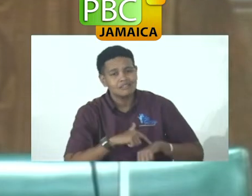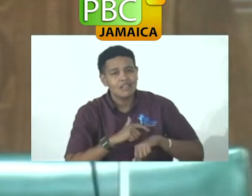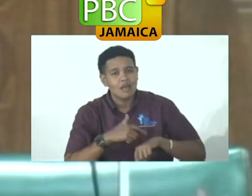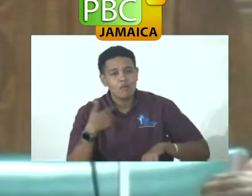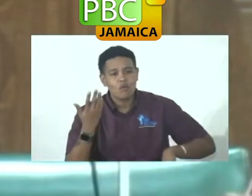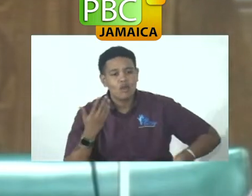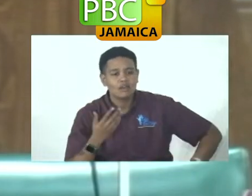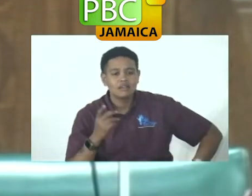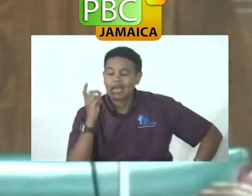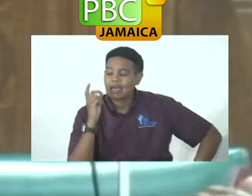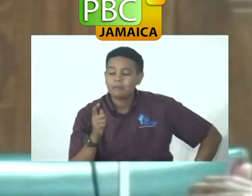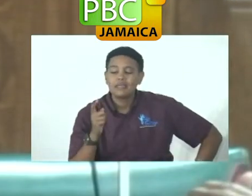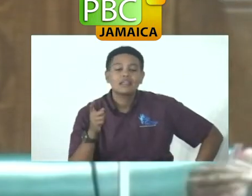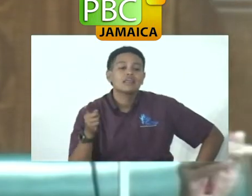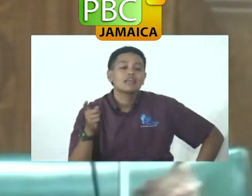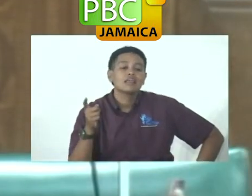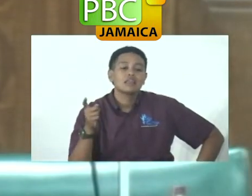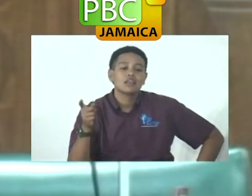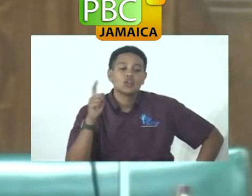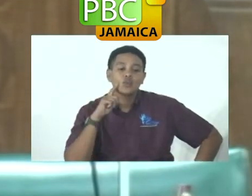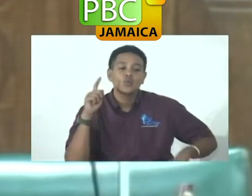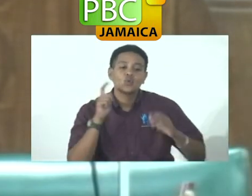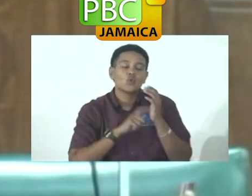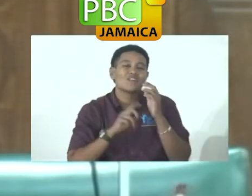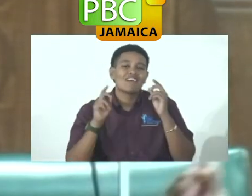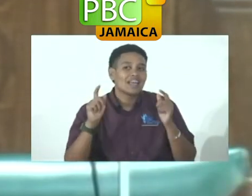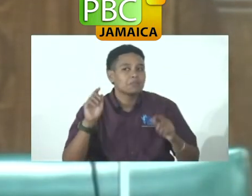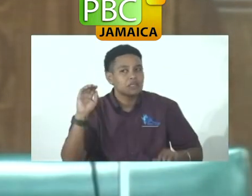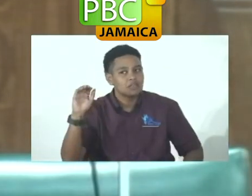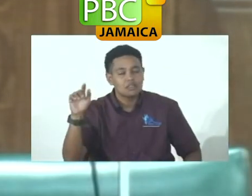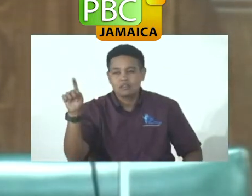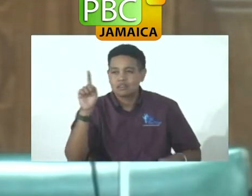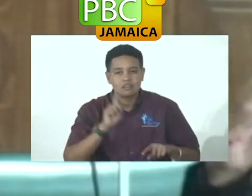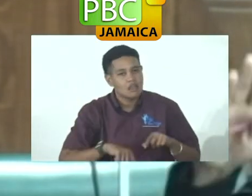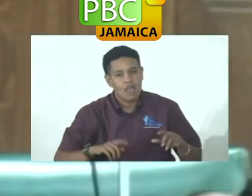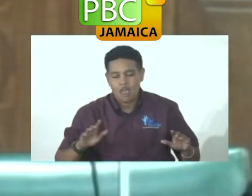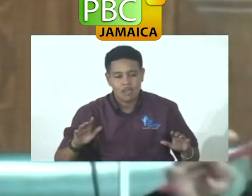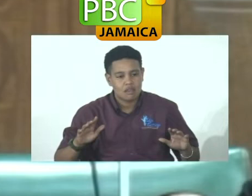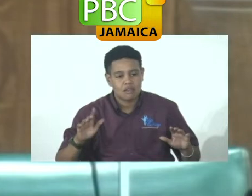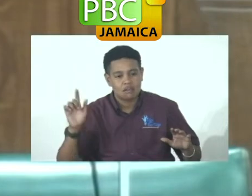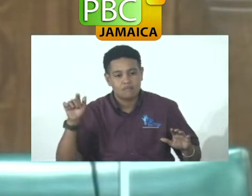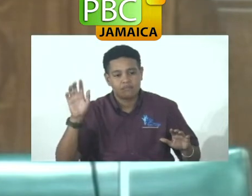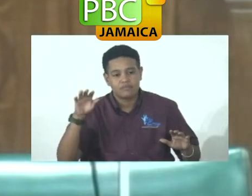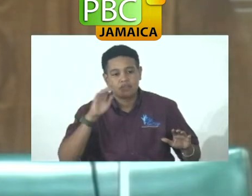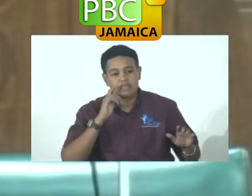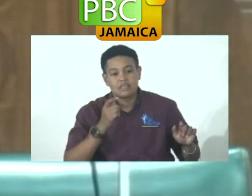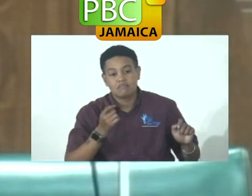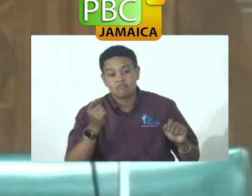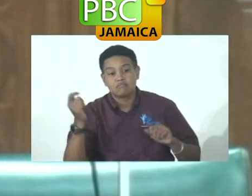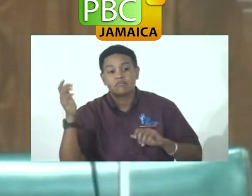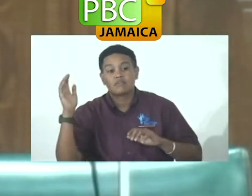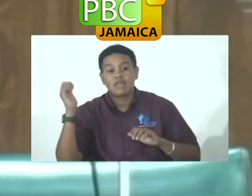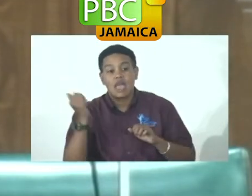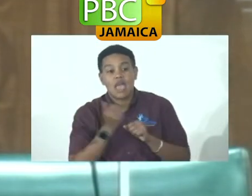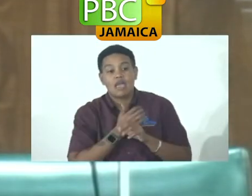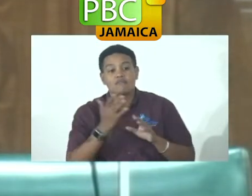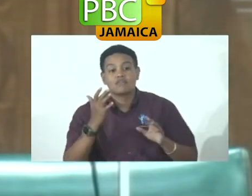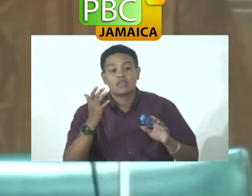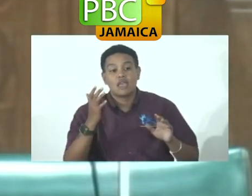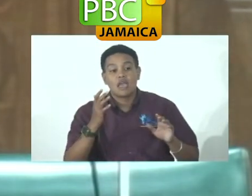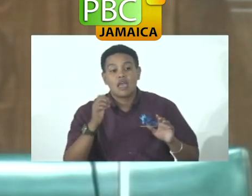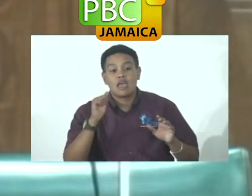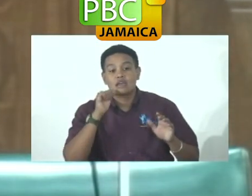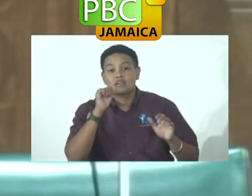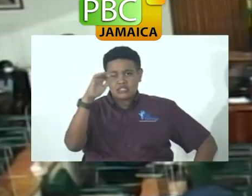that immediately that he was notified that he could not, he took everything down and discontinued with